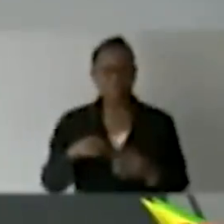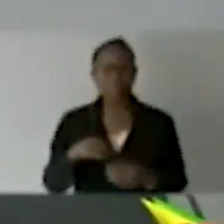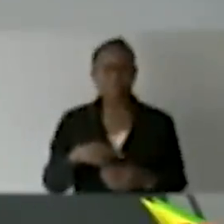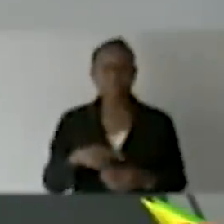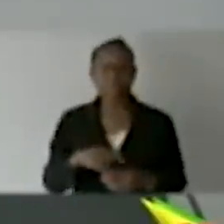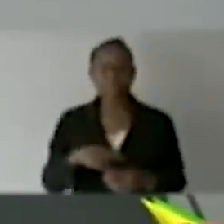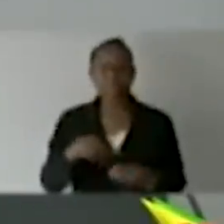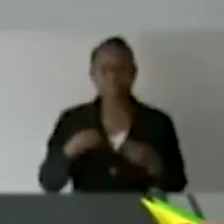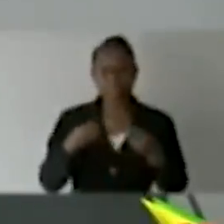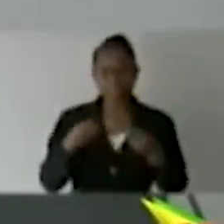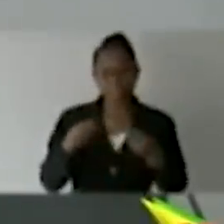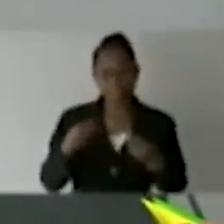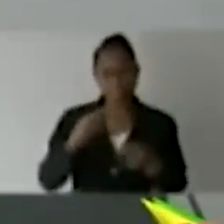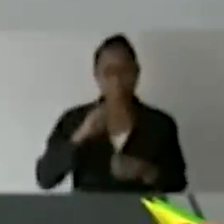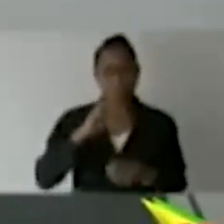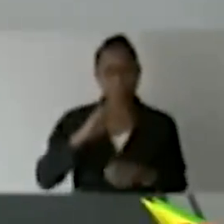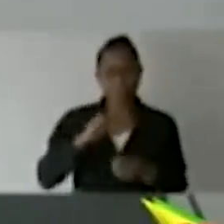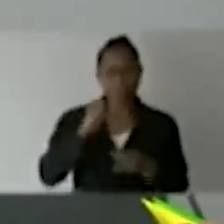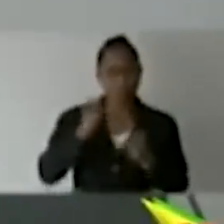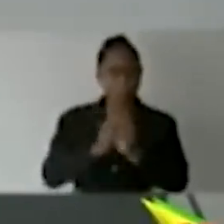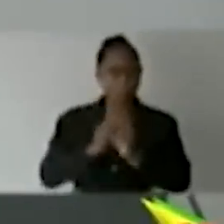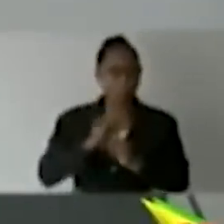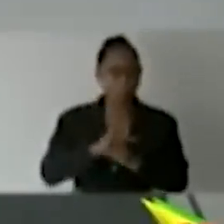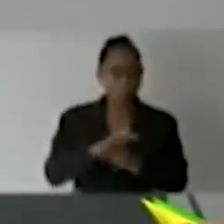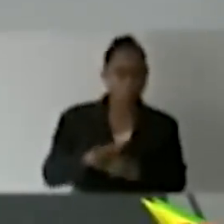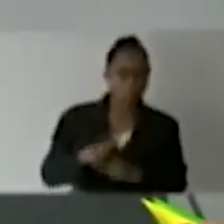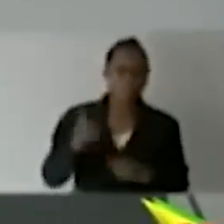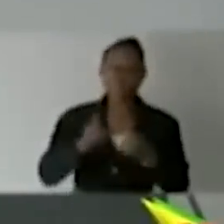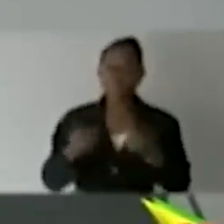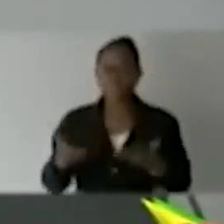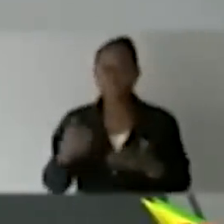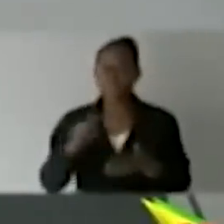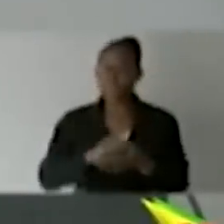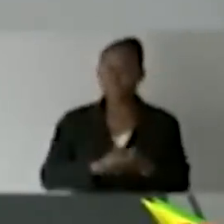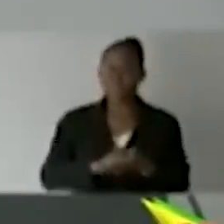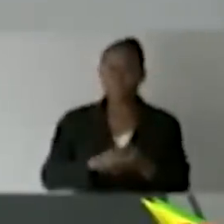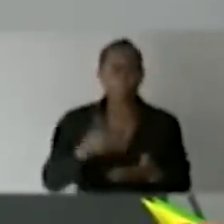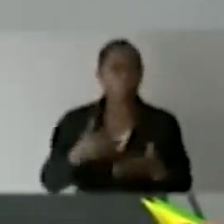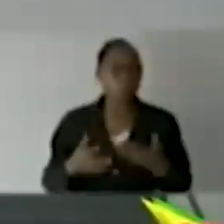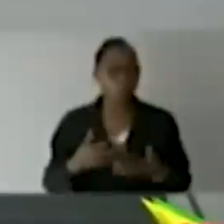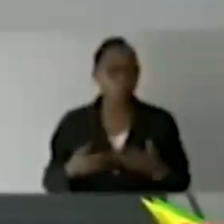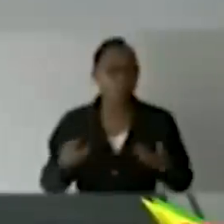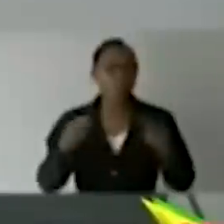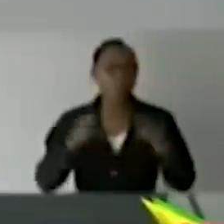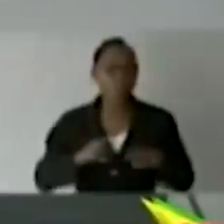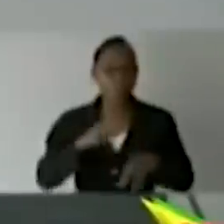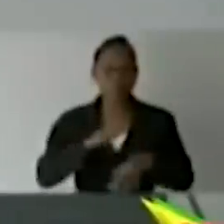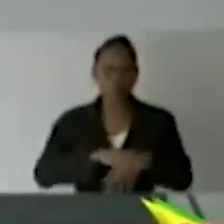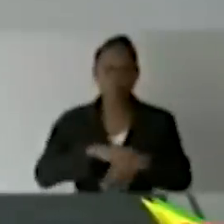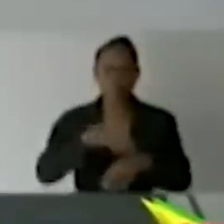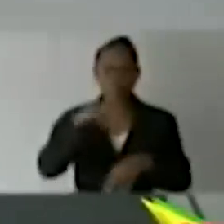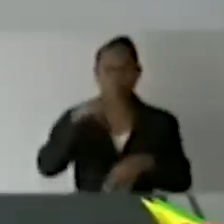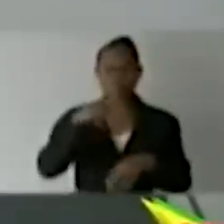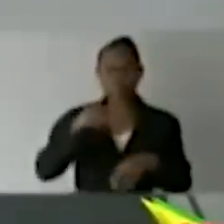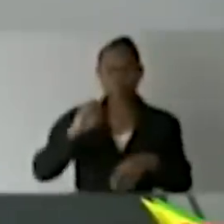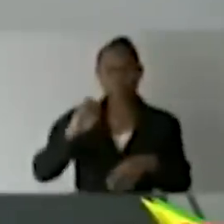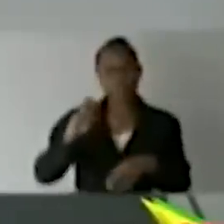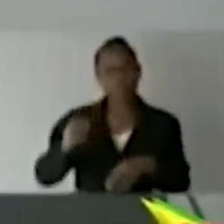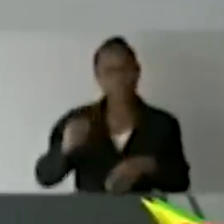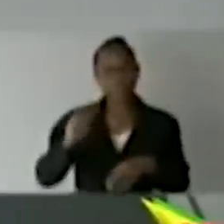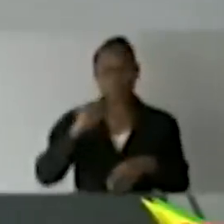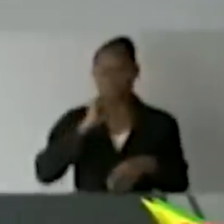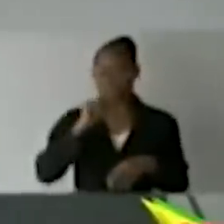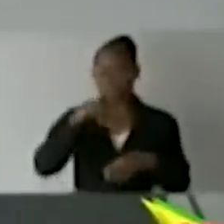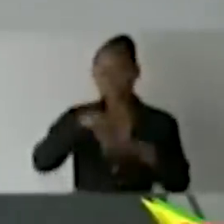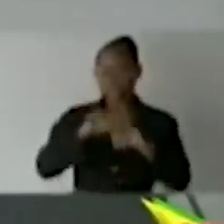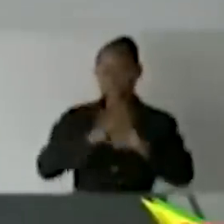but given where we are with COVID and everything else, that whatever takes place at the port after today is totally in